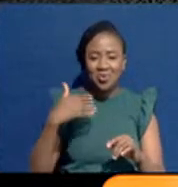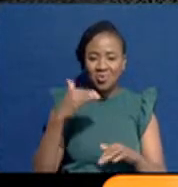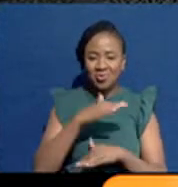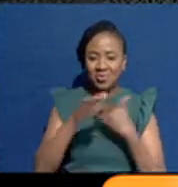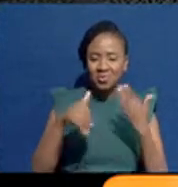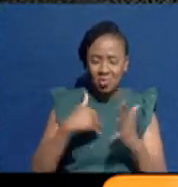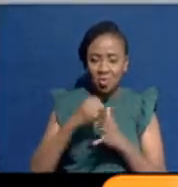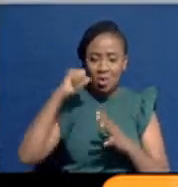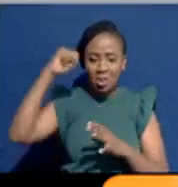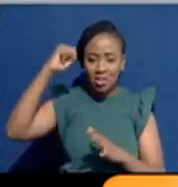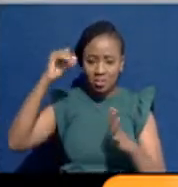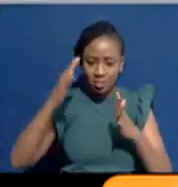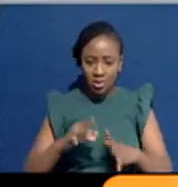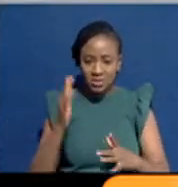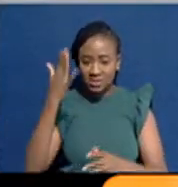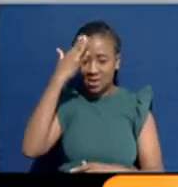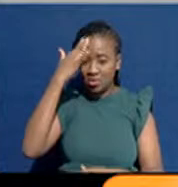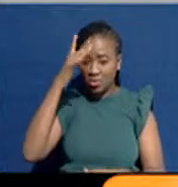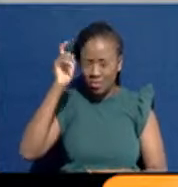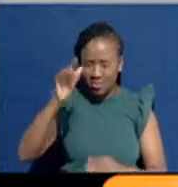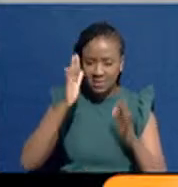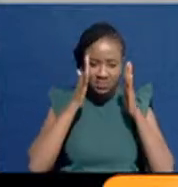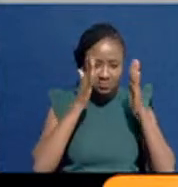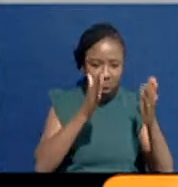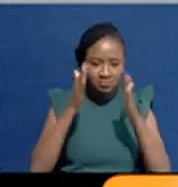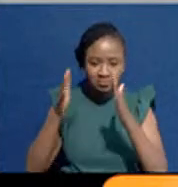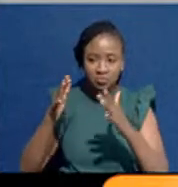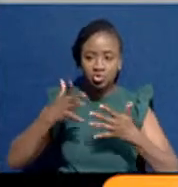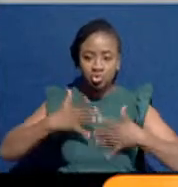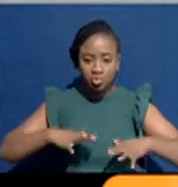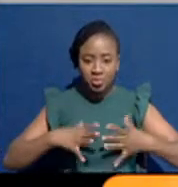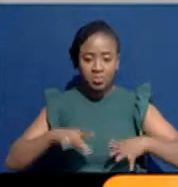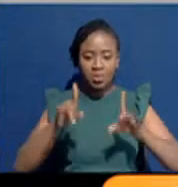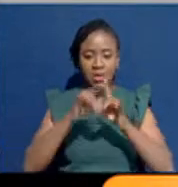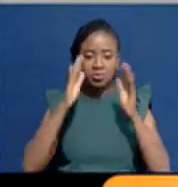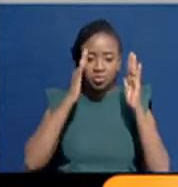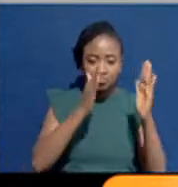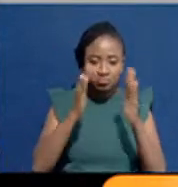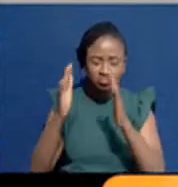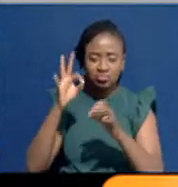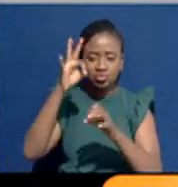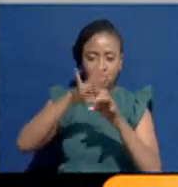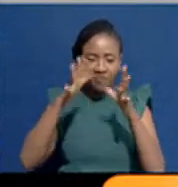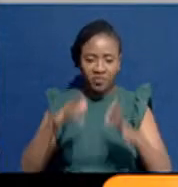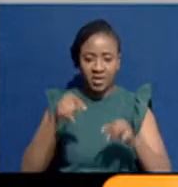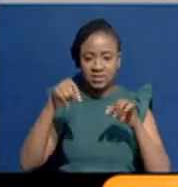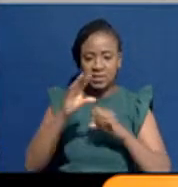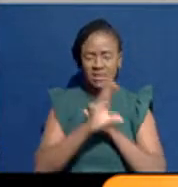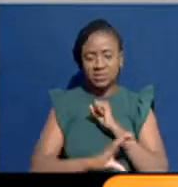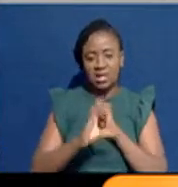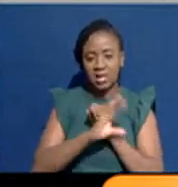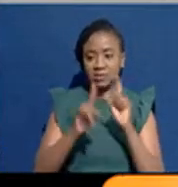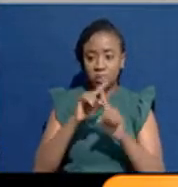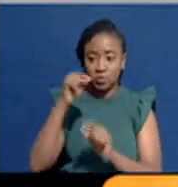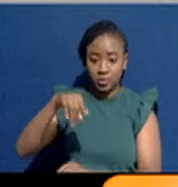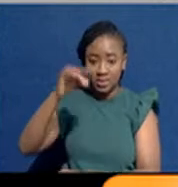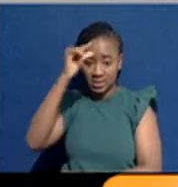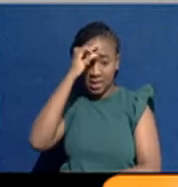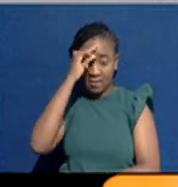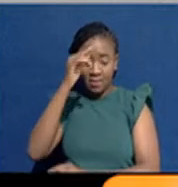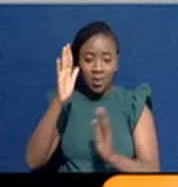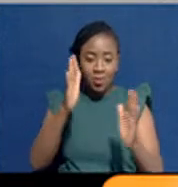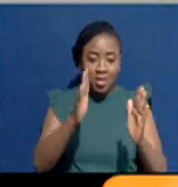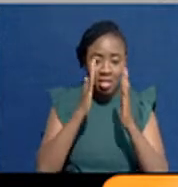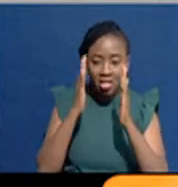that it's important to listen to the citizens and the voters of this country. And this government is a listening government. If you remember